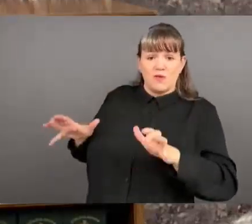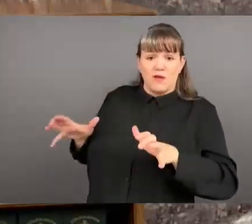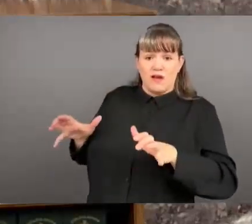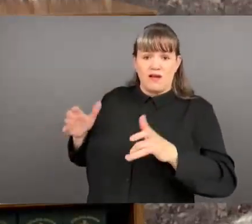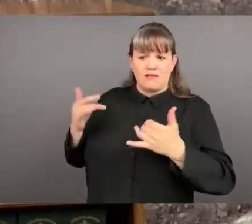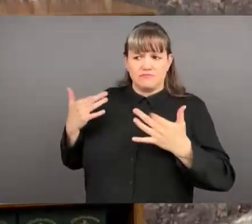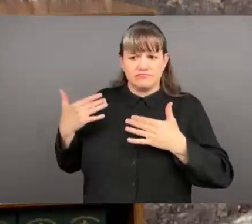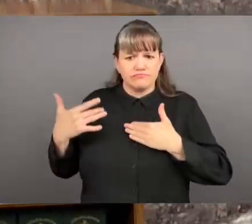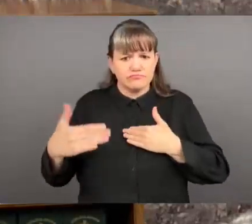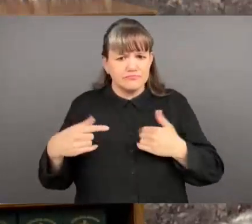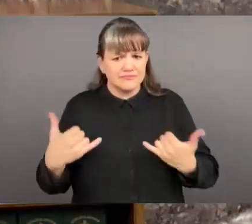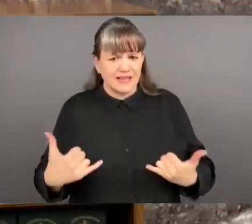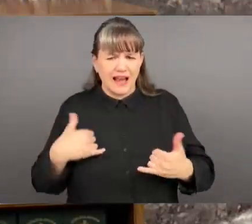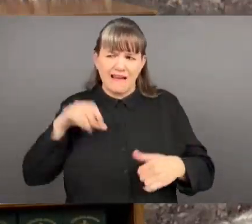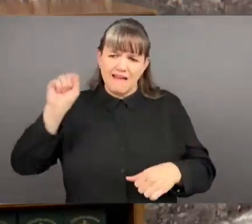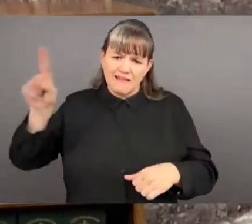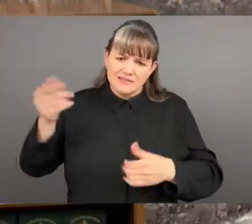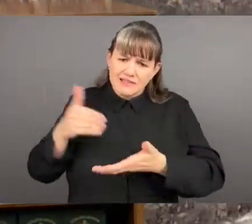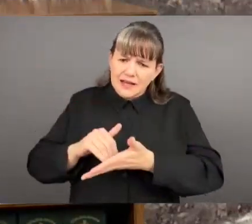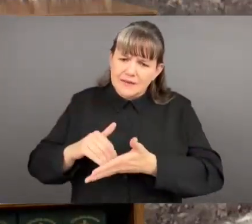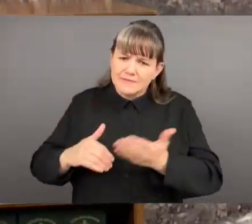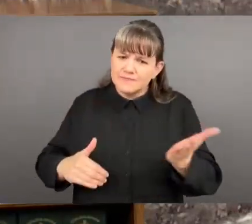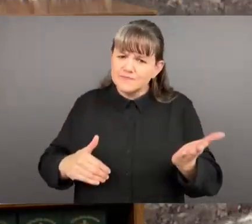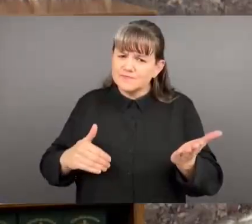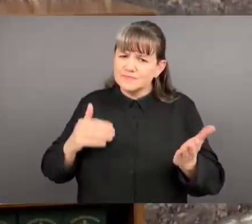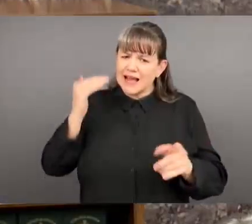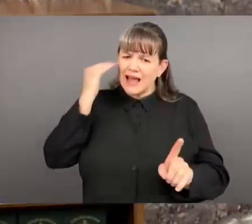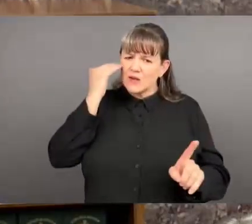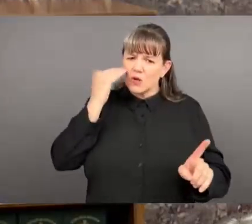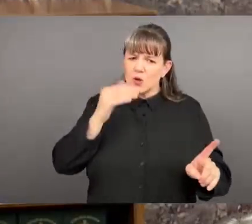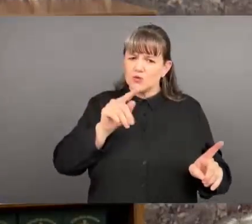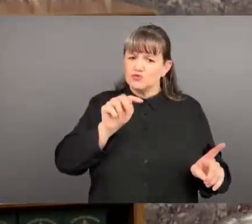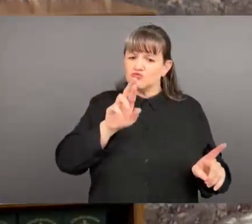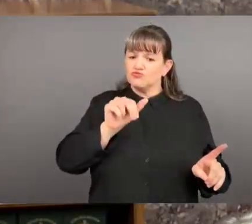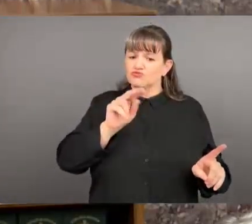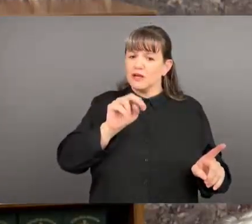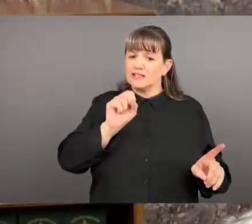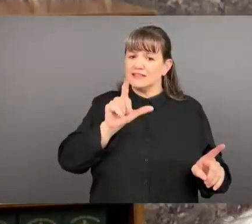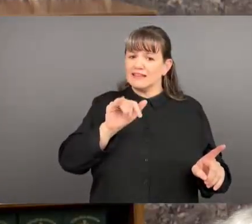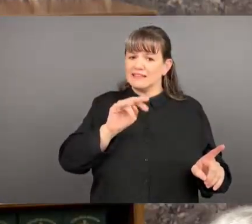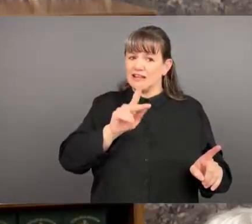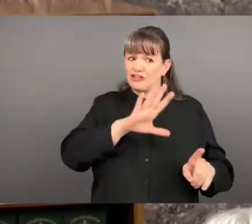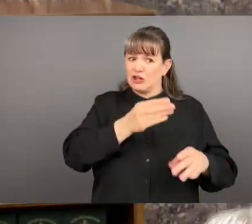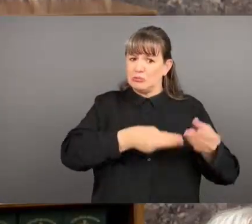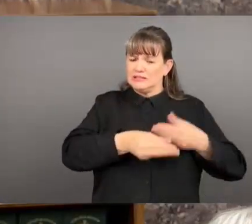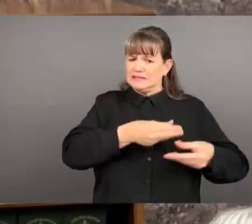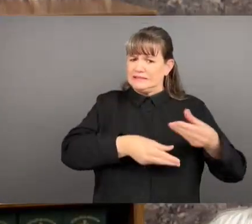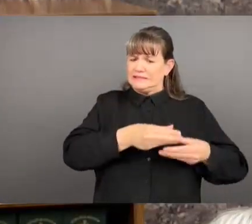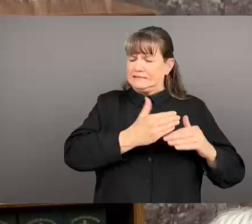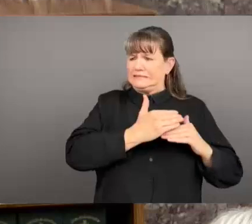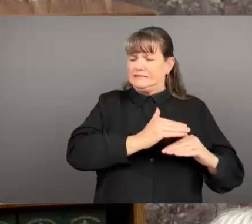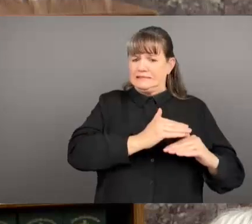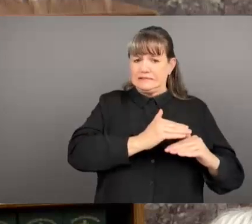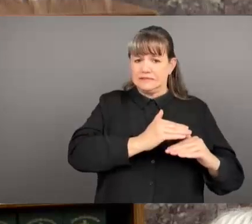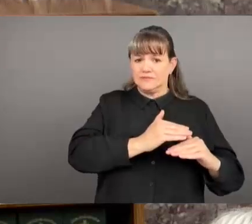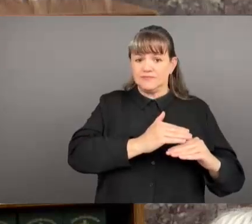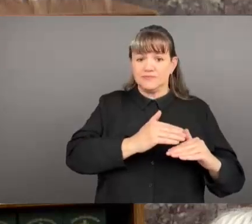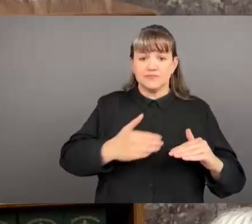challenge in its budget, will this Premier commit today that he will not bring in a road pricing